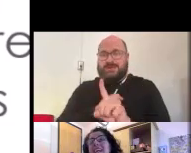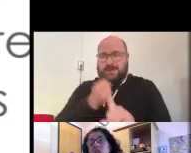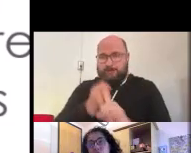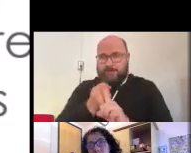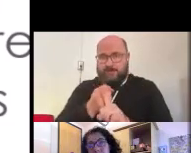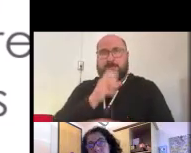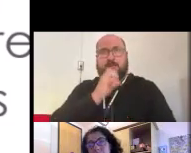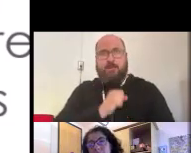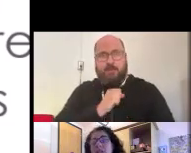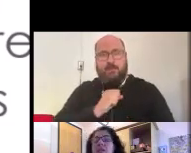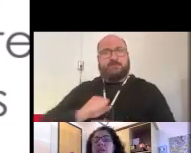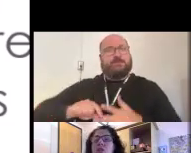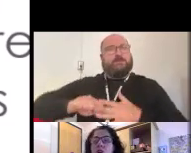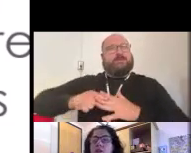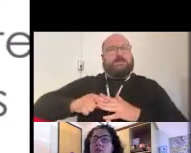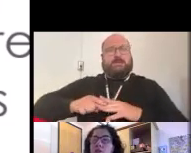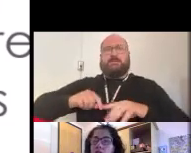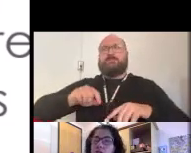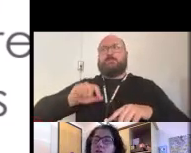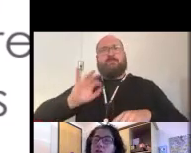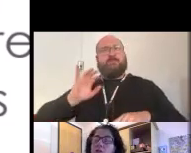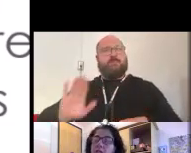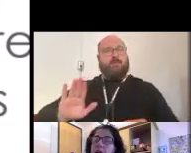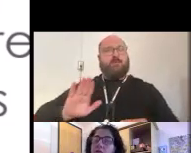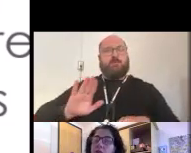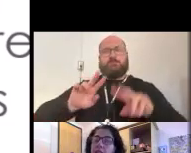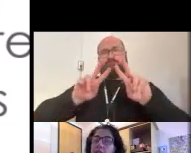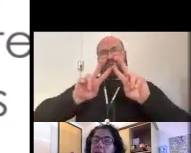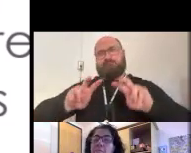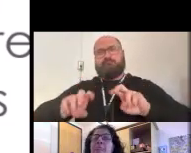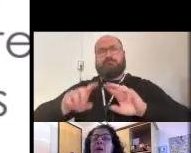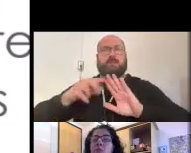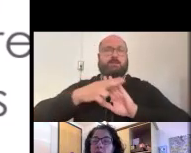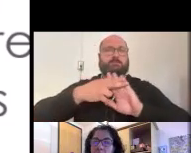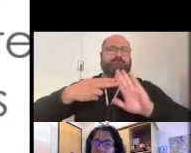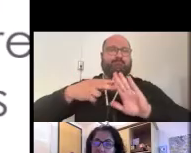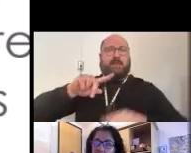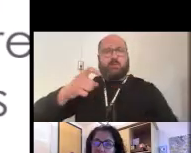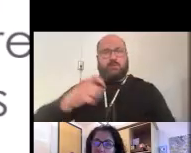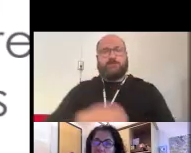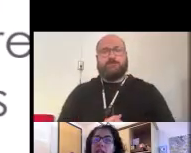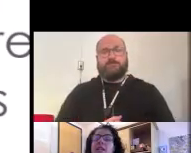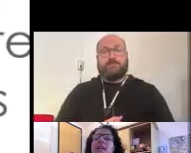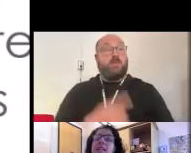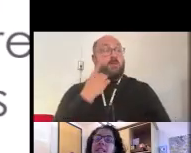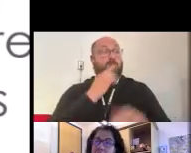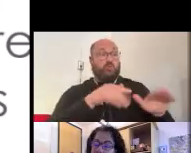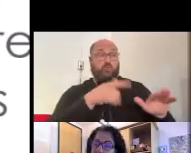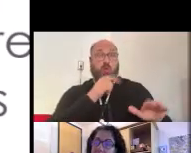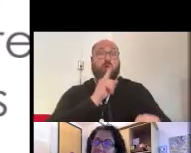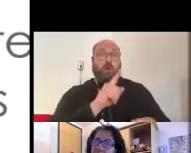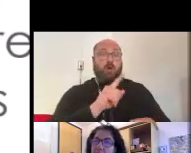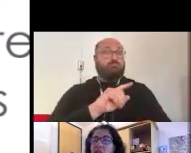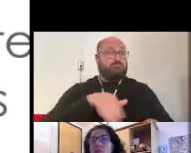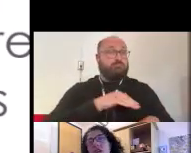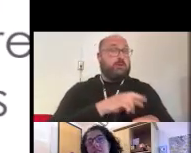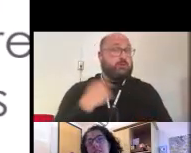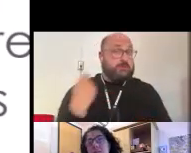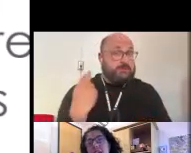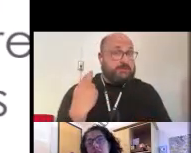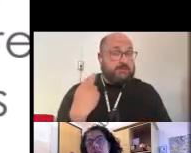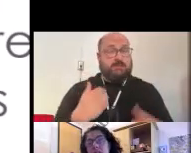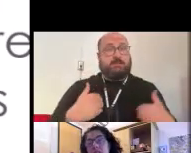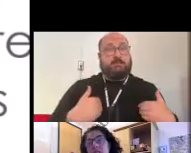first diagnosis. So for children who screened at risk and were immediately referred, they had the youngest age at